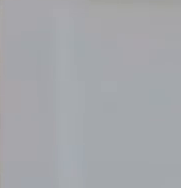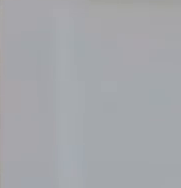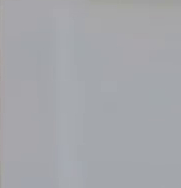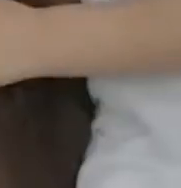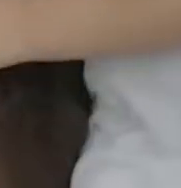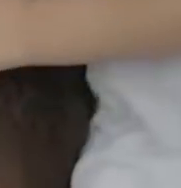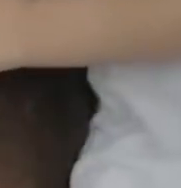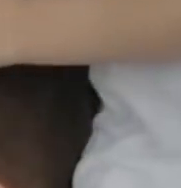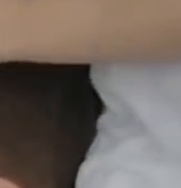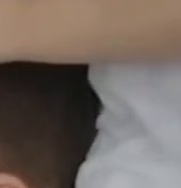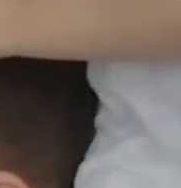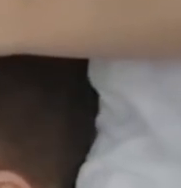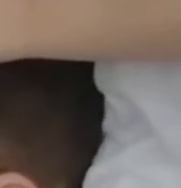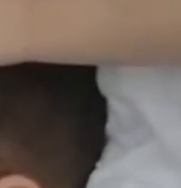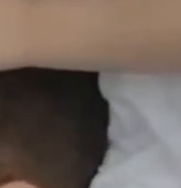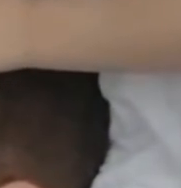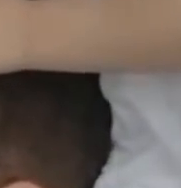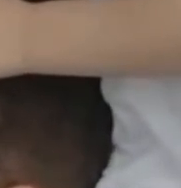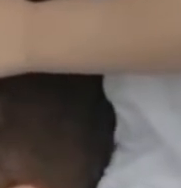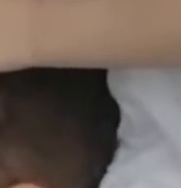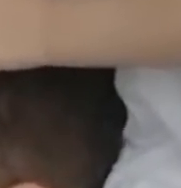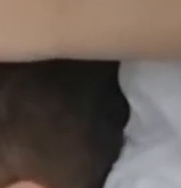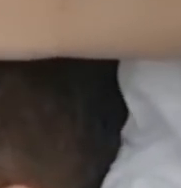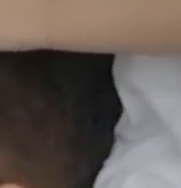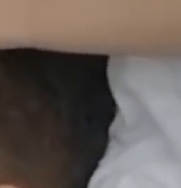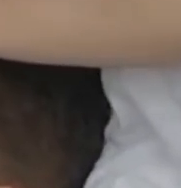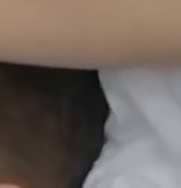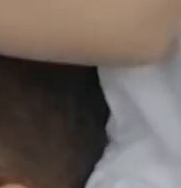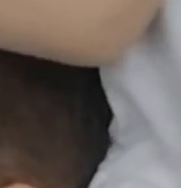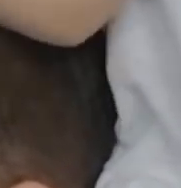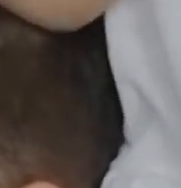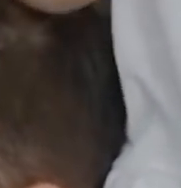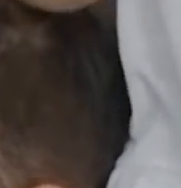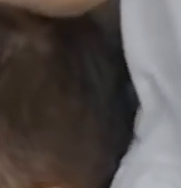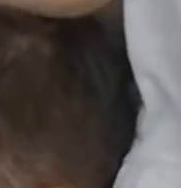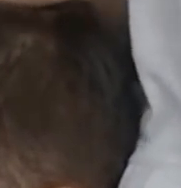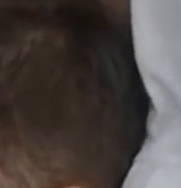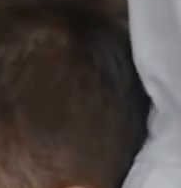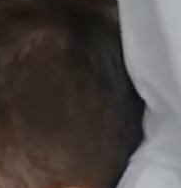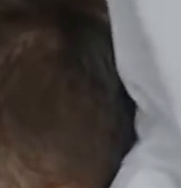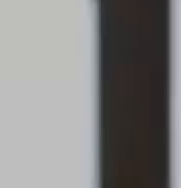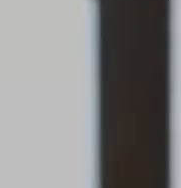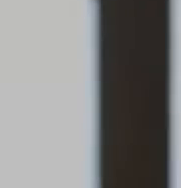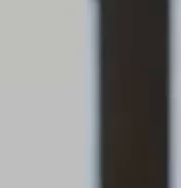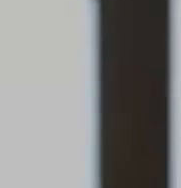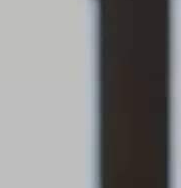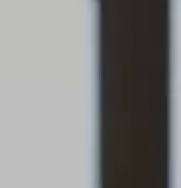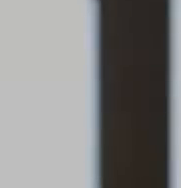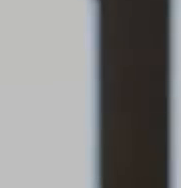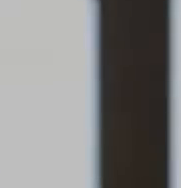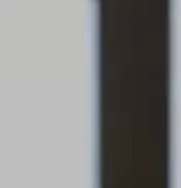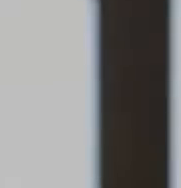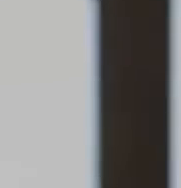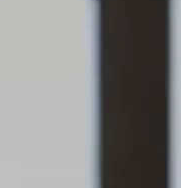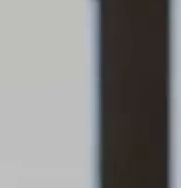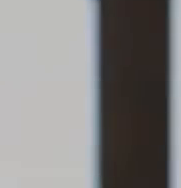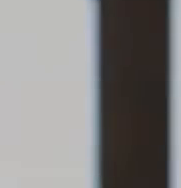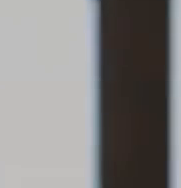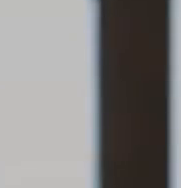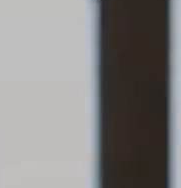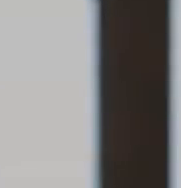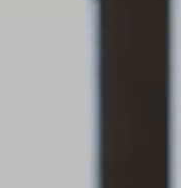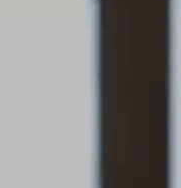too. To support your child, listen and acknowledge their fears and questions. Provide